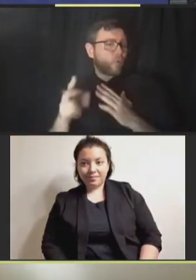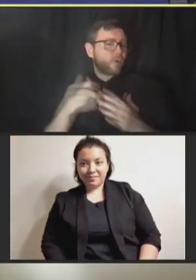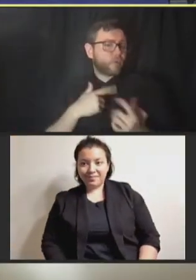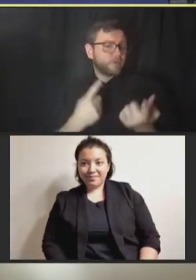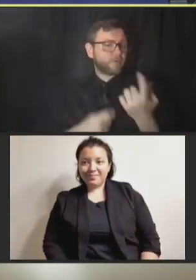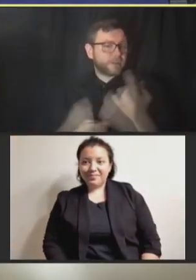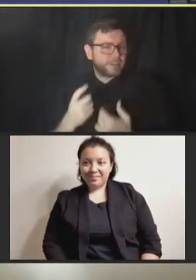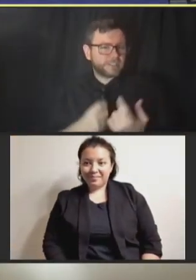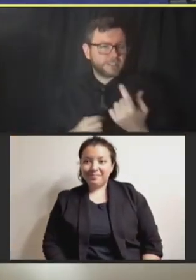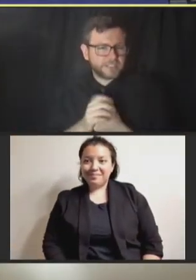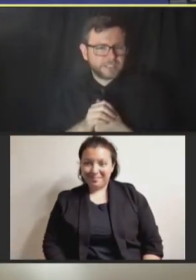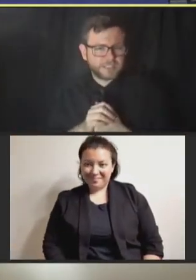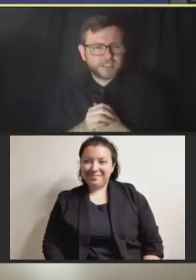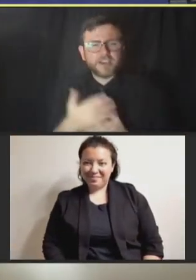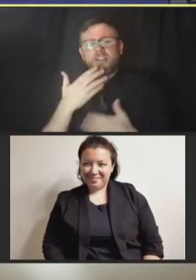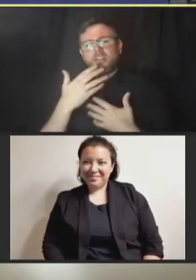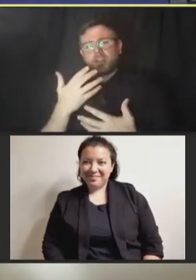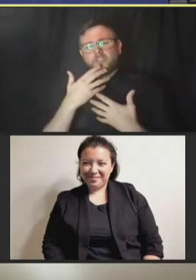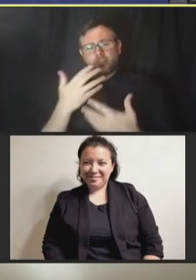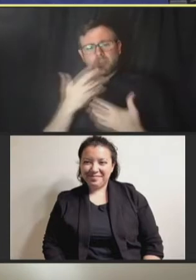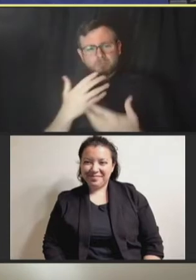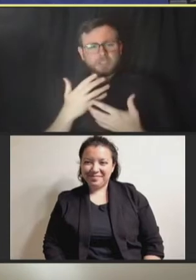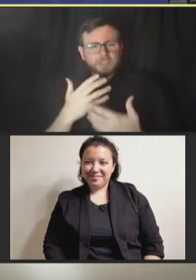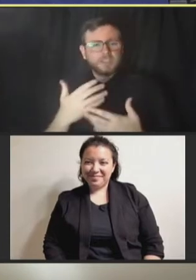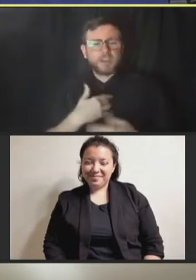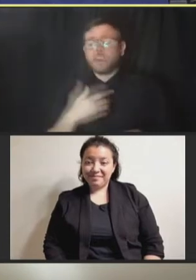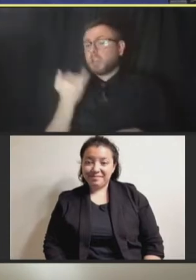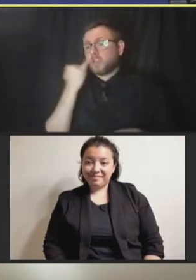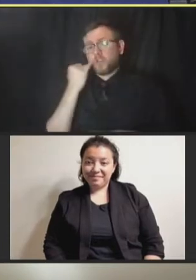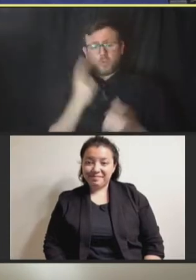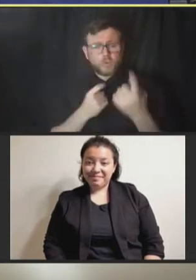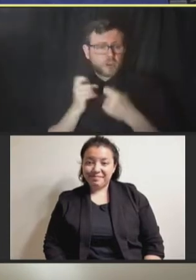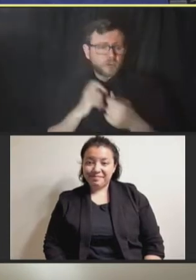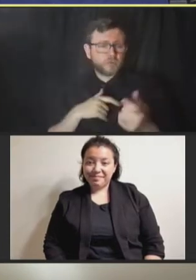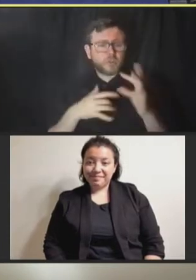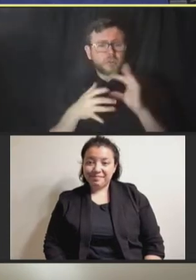Thank you very much. Are there any questions or comments from those in the room?